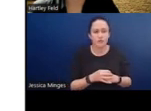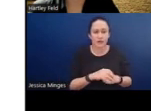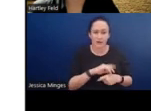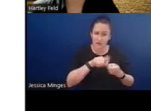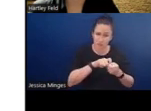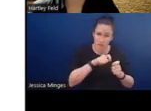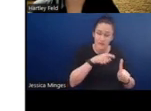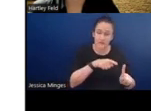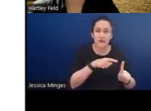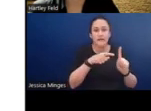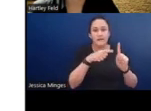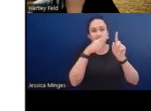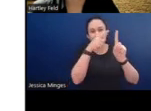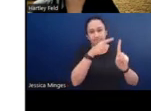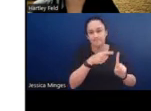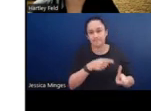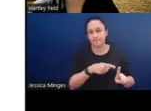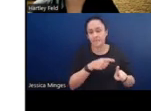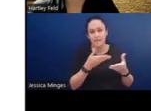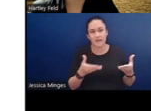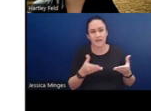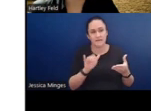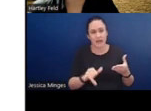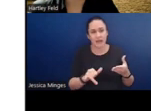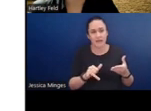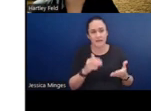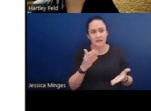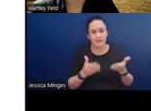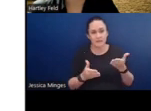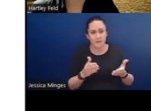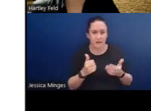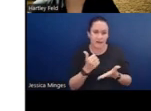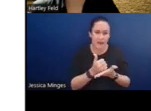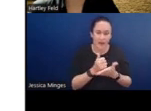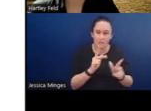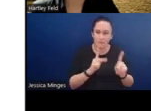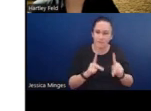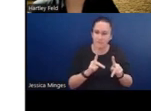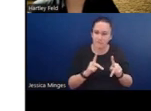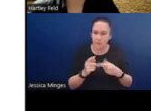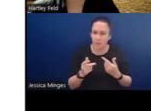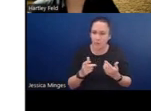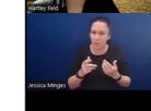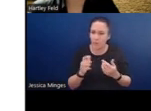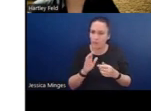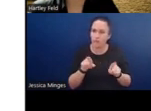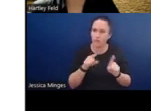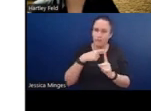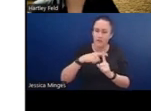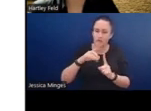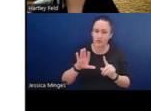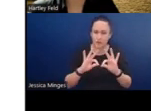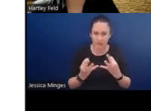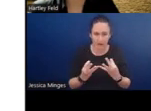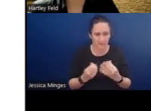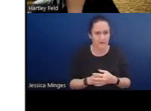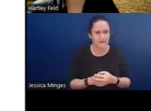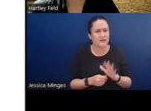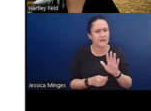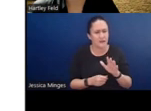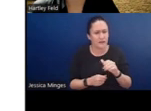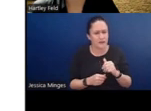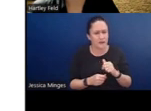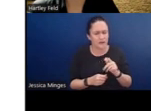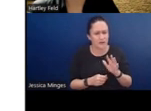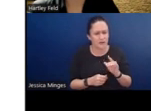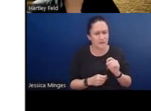particularly highlighting things that can help disadvantaged pregnant people and their families. And so we know that, let me move my